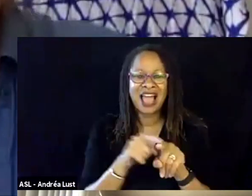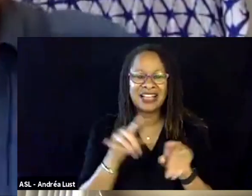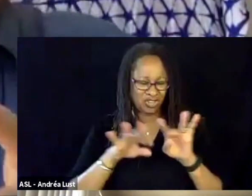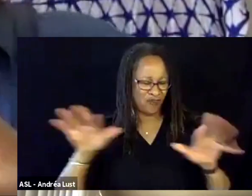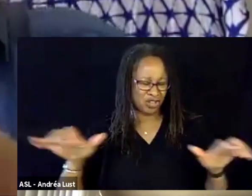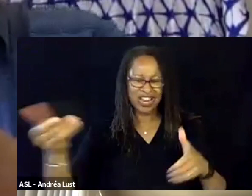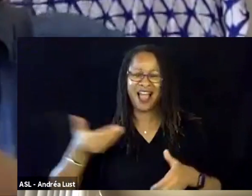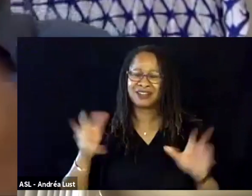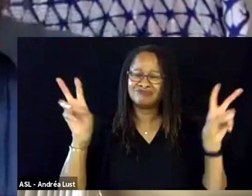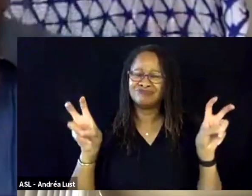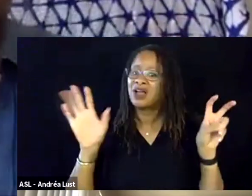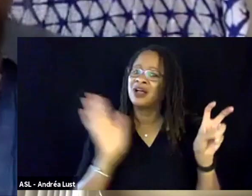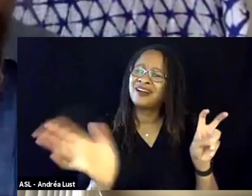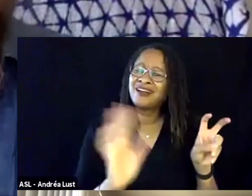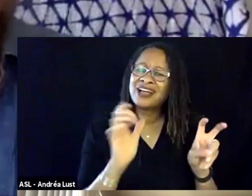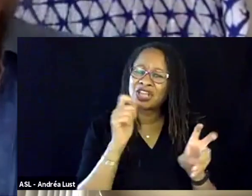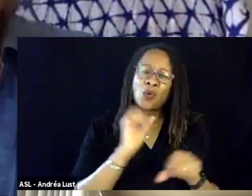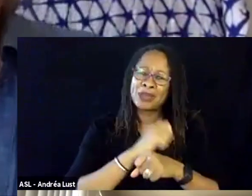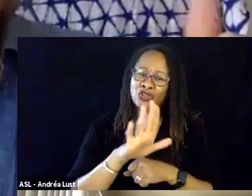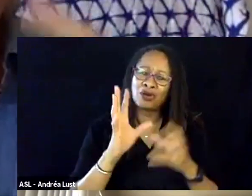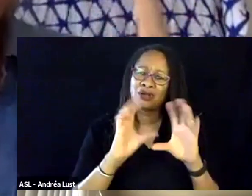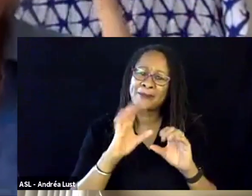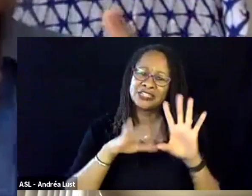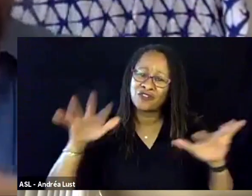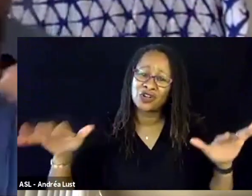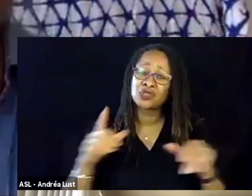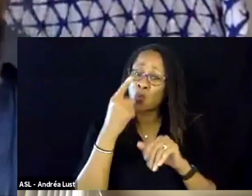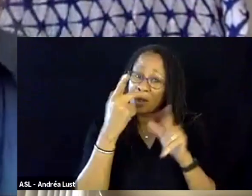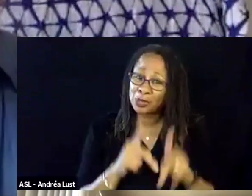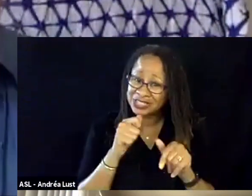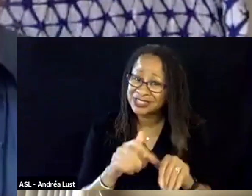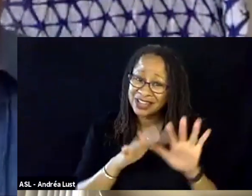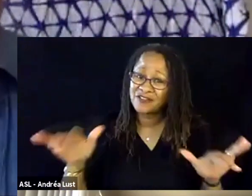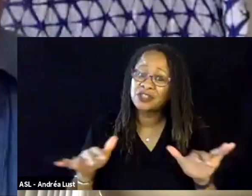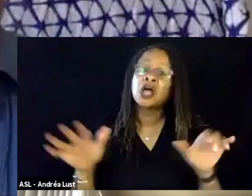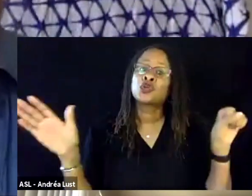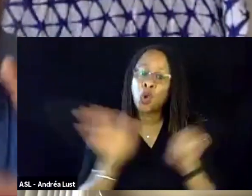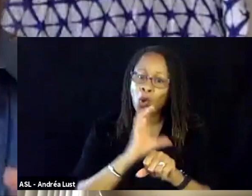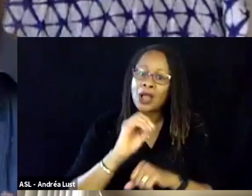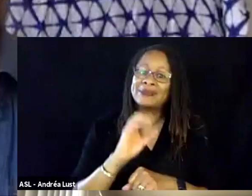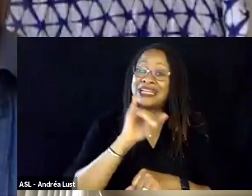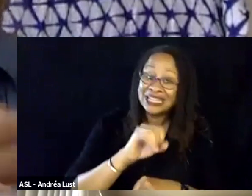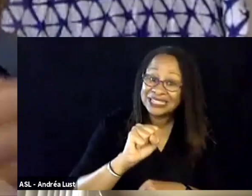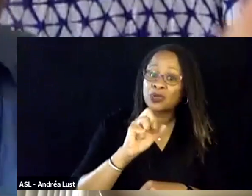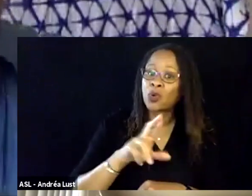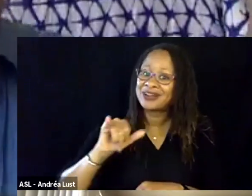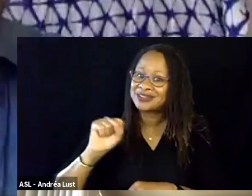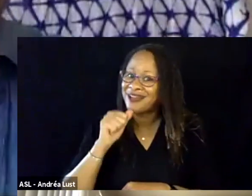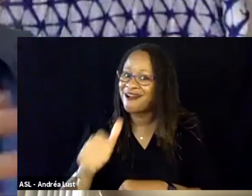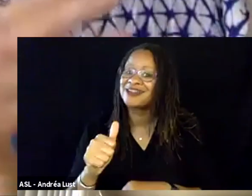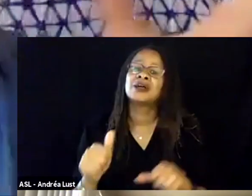people who they don't make your company diverse. One person is not diverse, your whole company is diverse, right? And so how are you making your